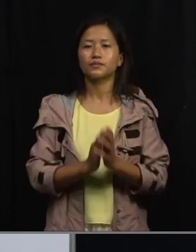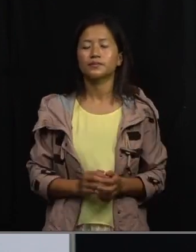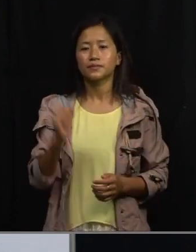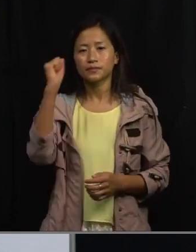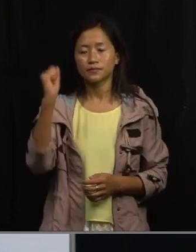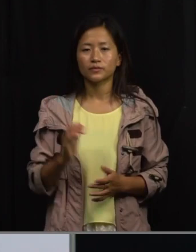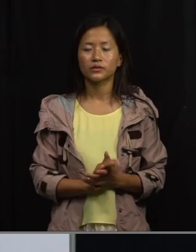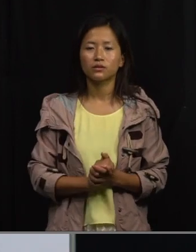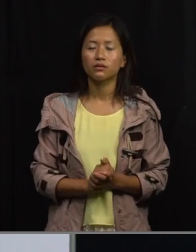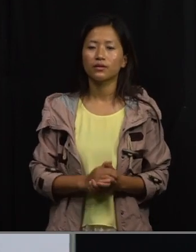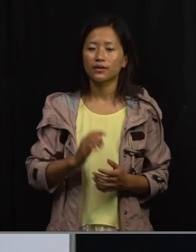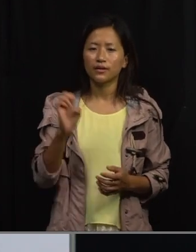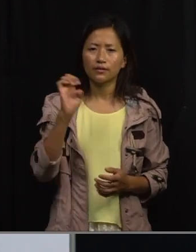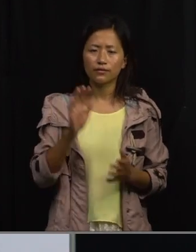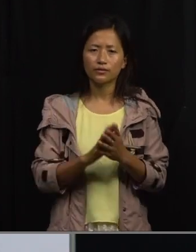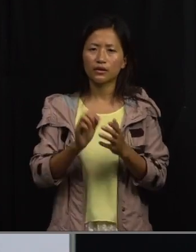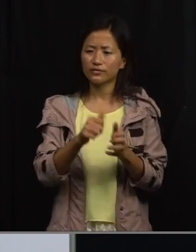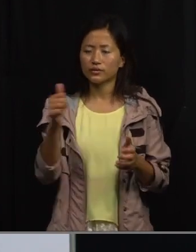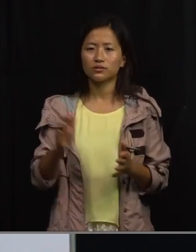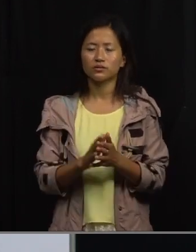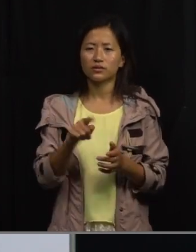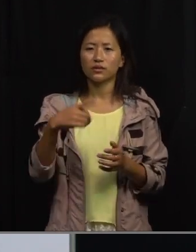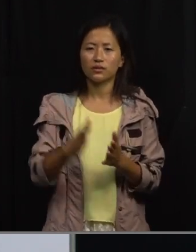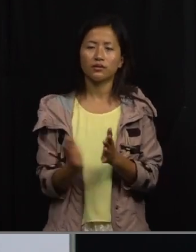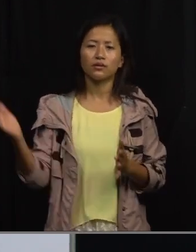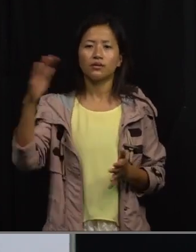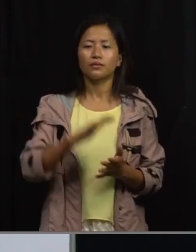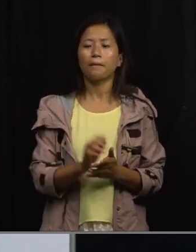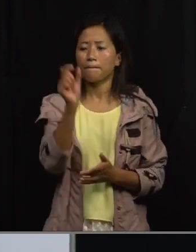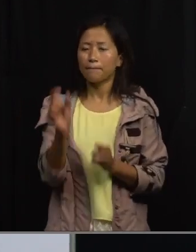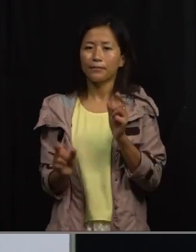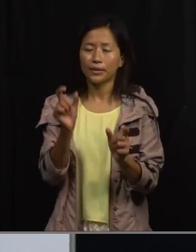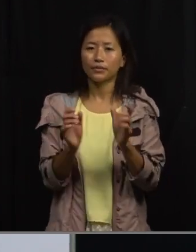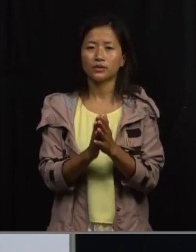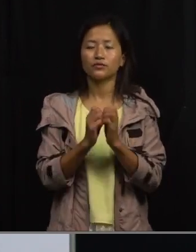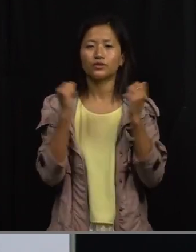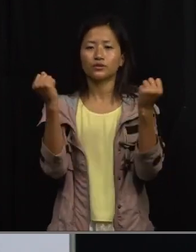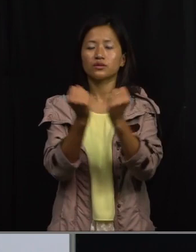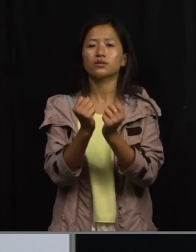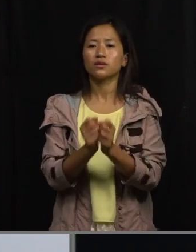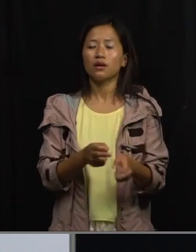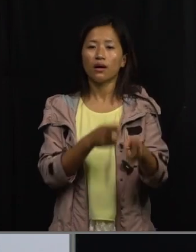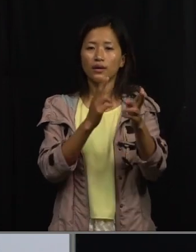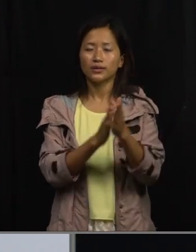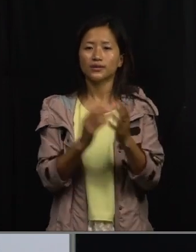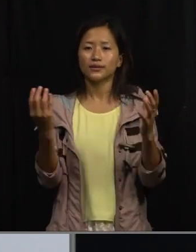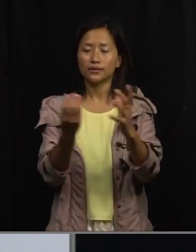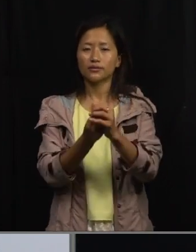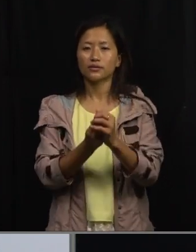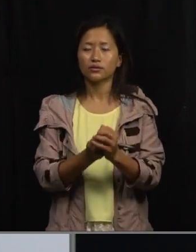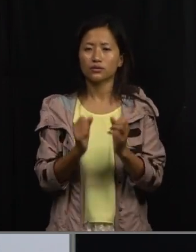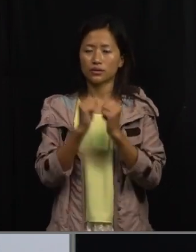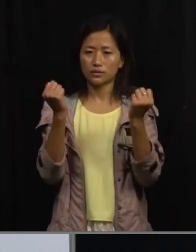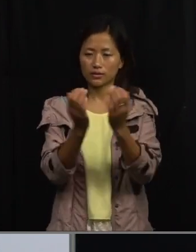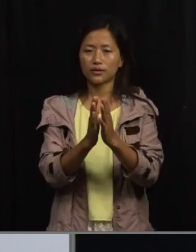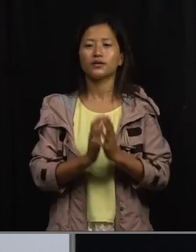So, even after the coming of so many advanced group of people or society, this hunting-gathering society continued